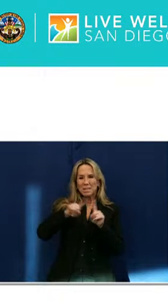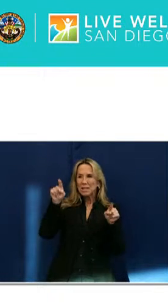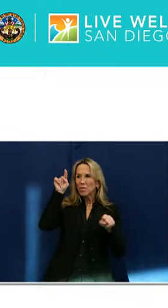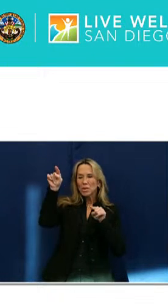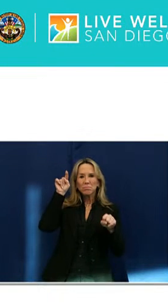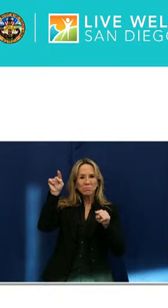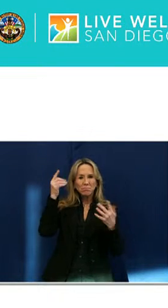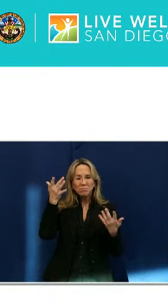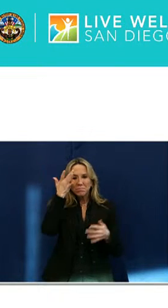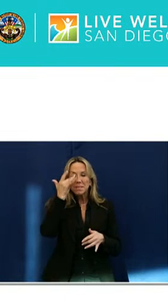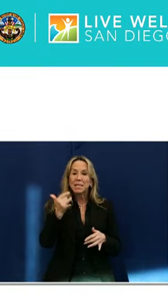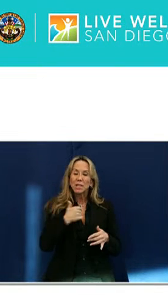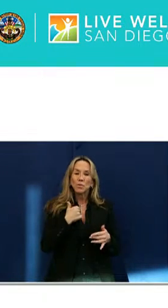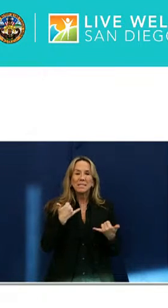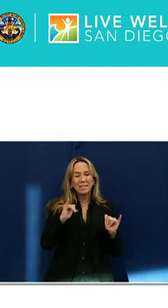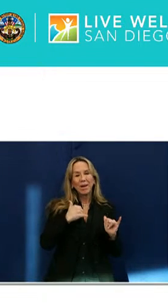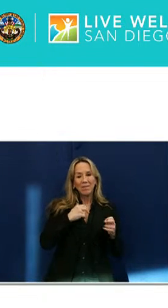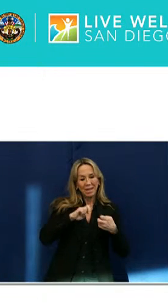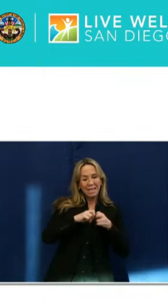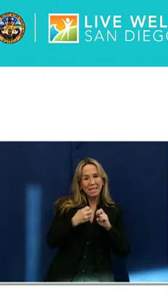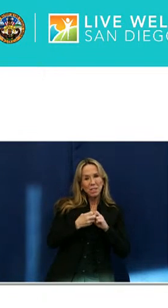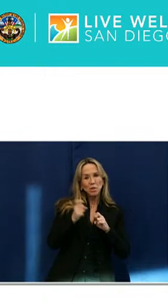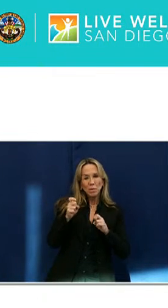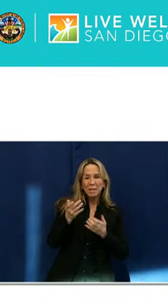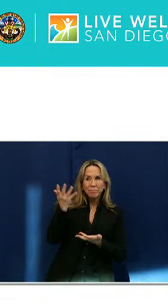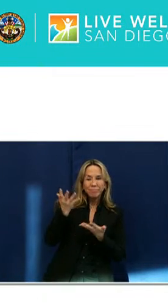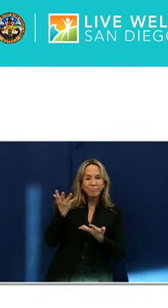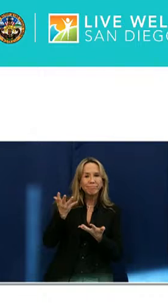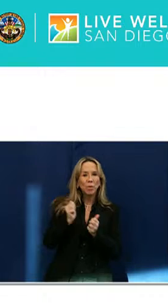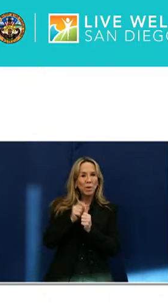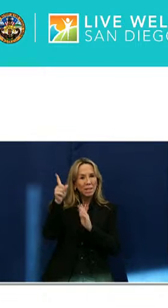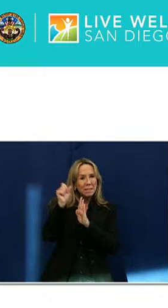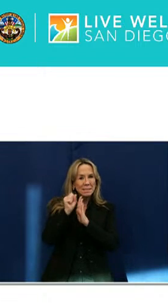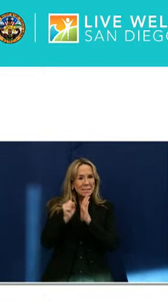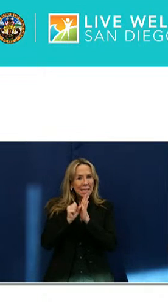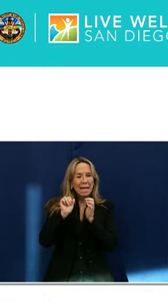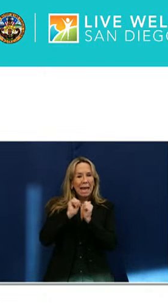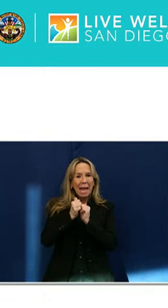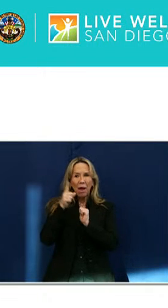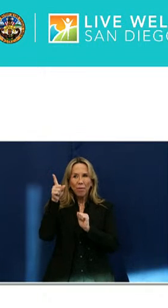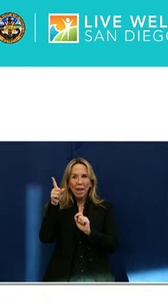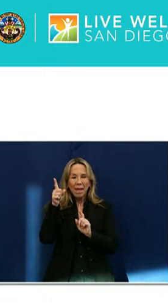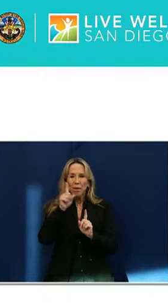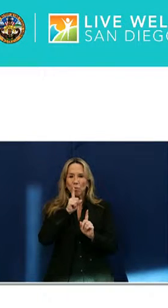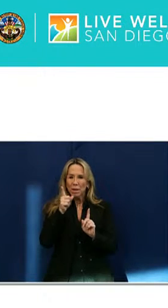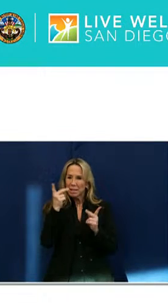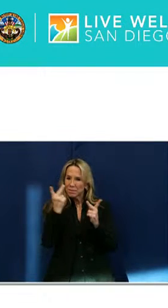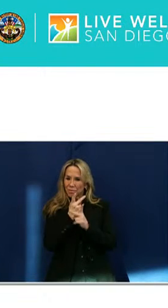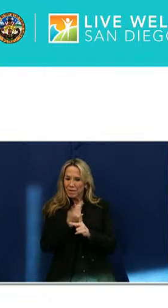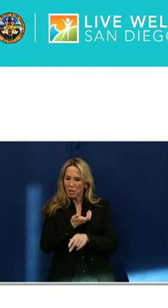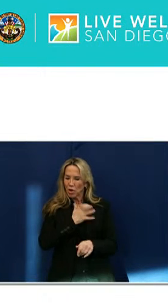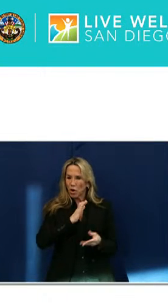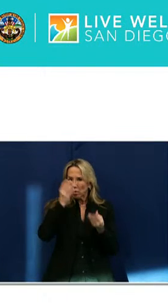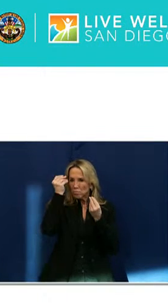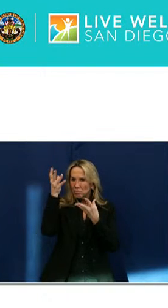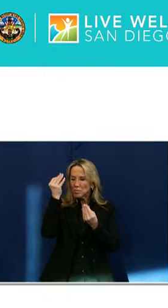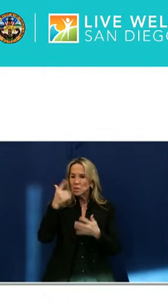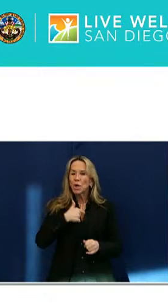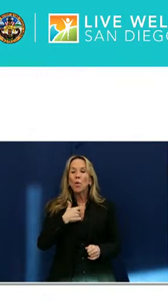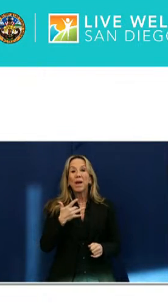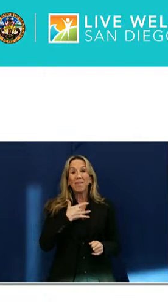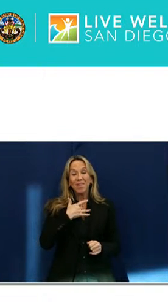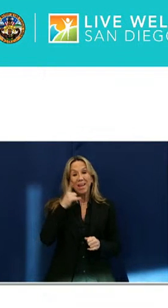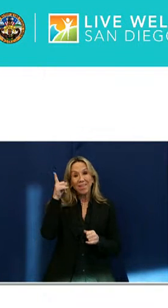that we still have to clear up with the state in terms of how they are capturing our data. We feel that they are capturing all